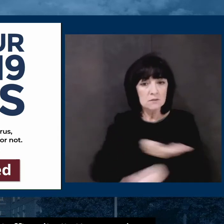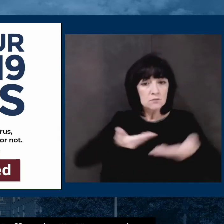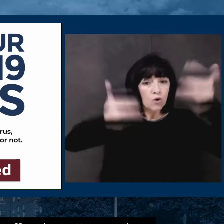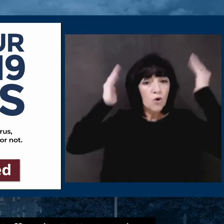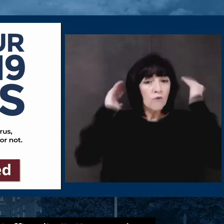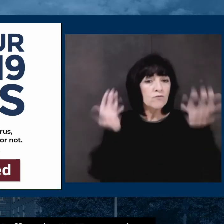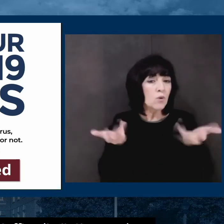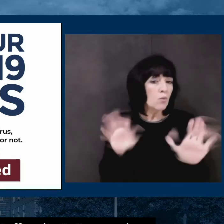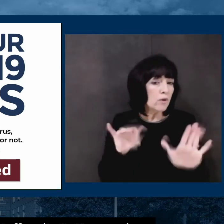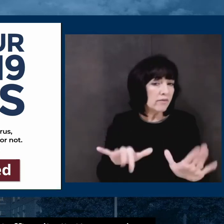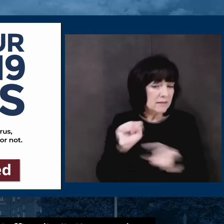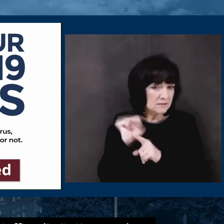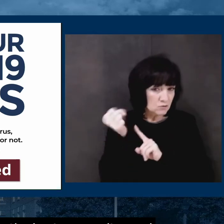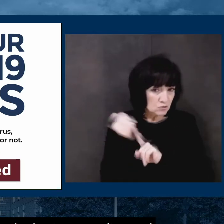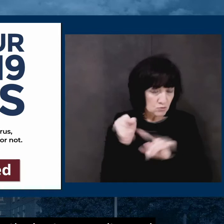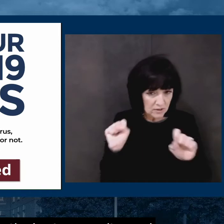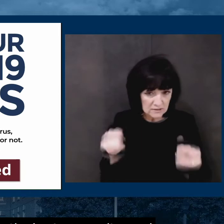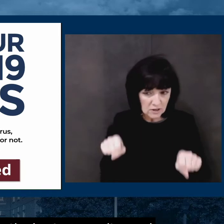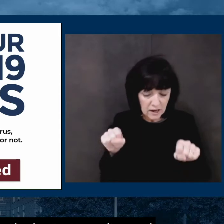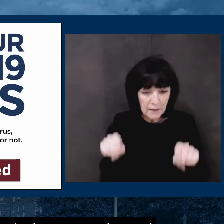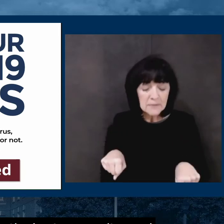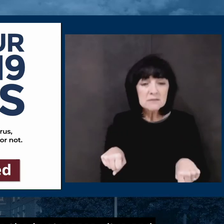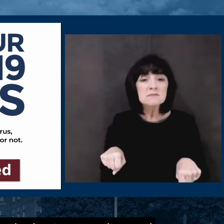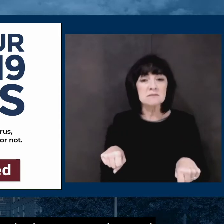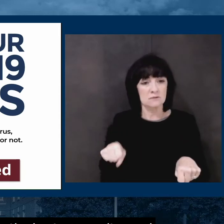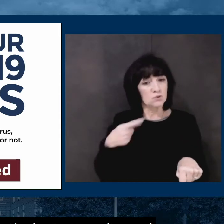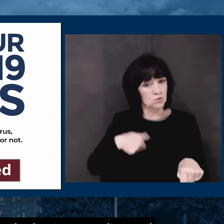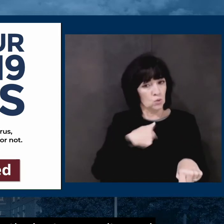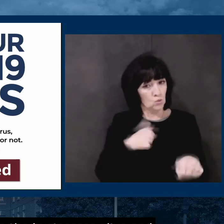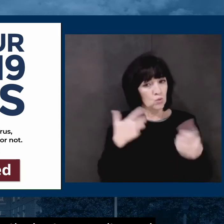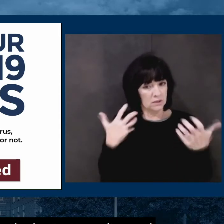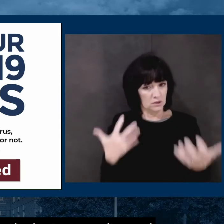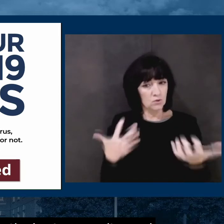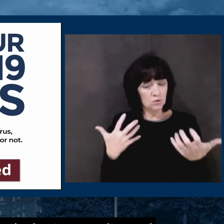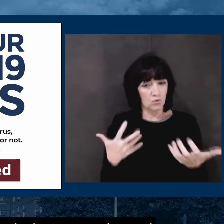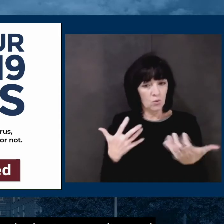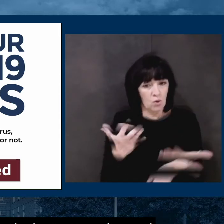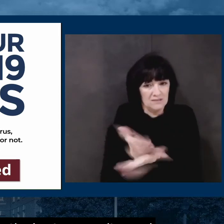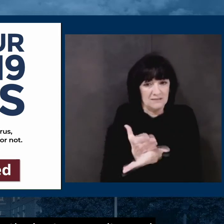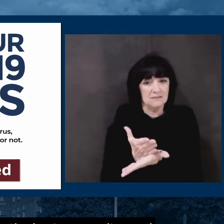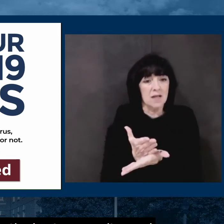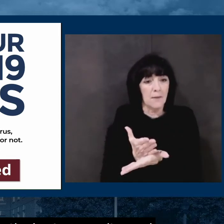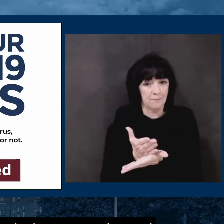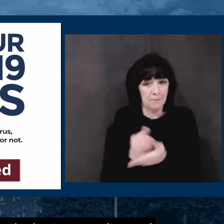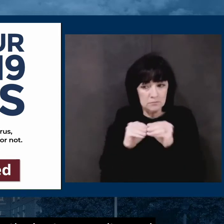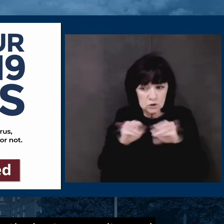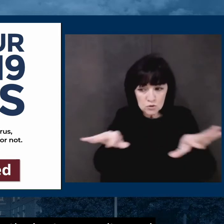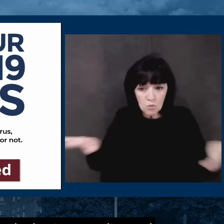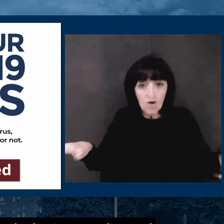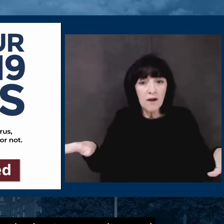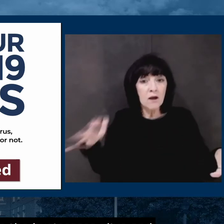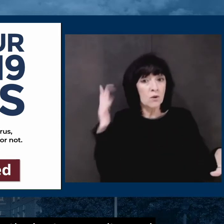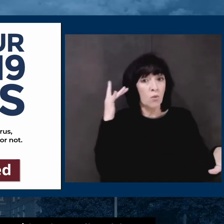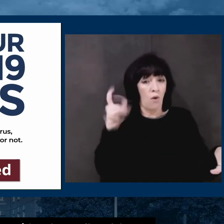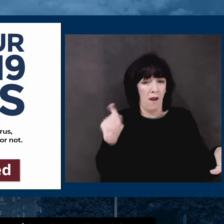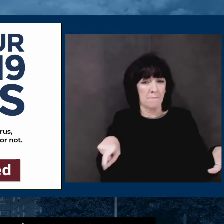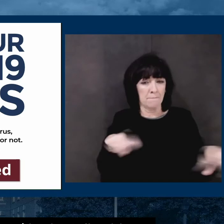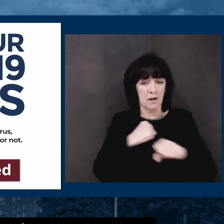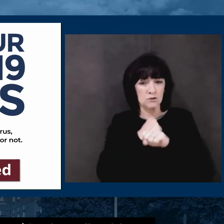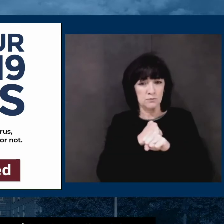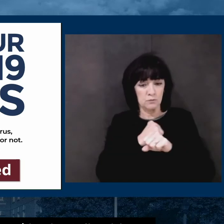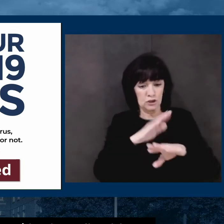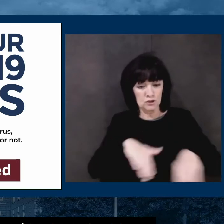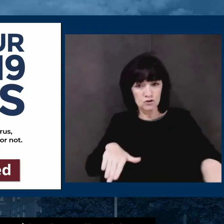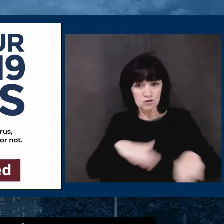extent safely possible. We need to stamp it out to protect our children and their educational opportunities.